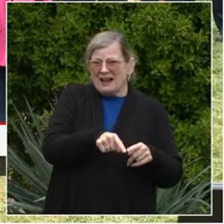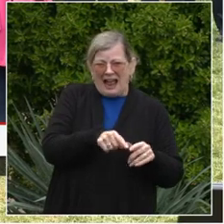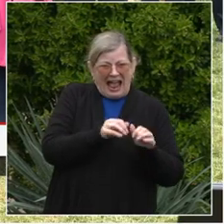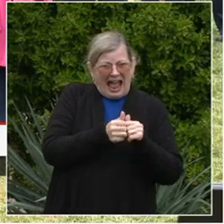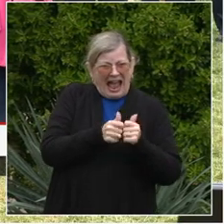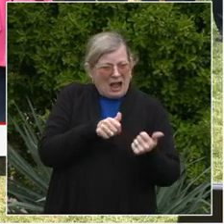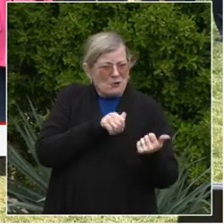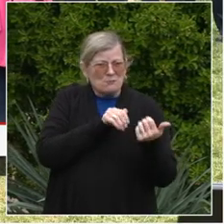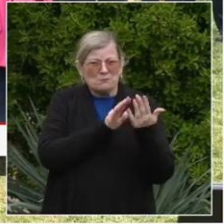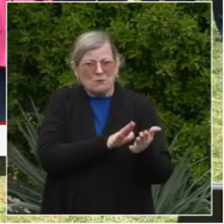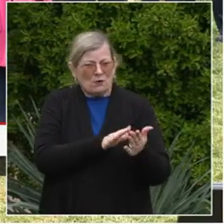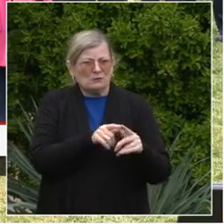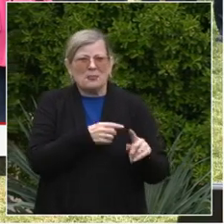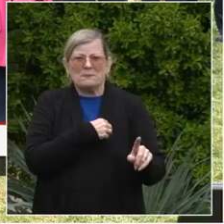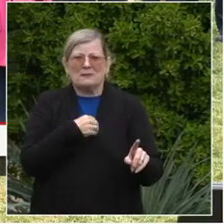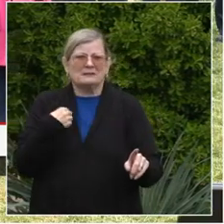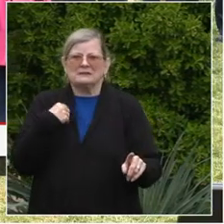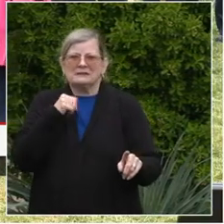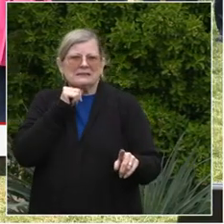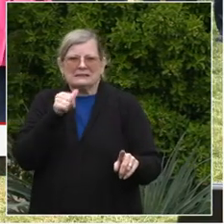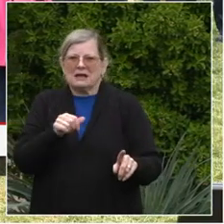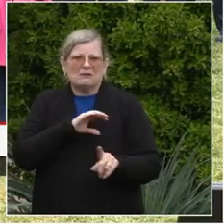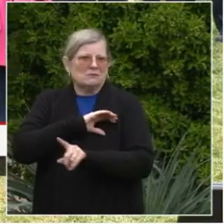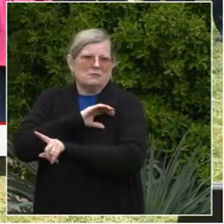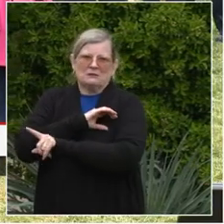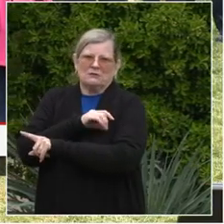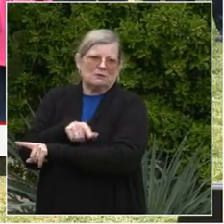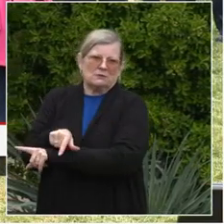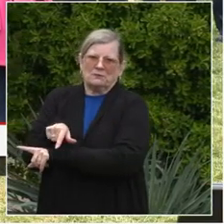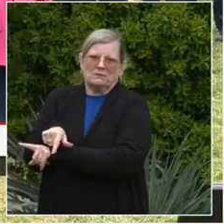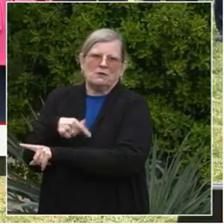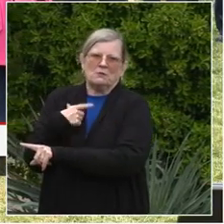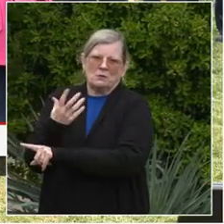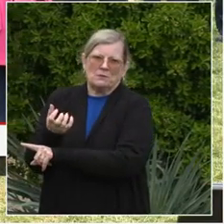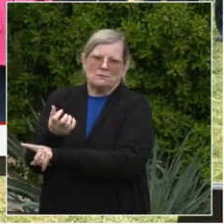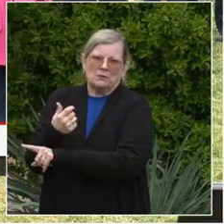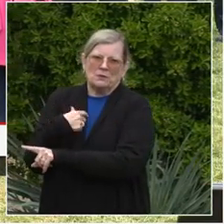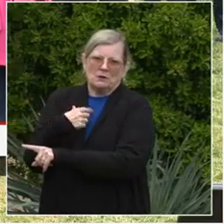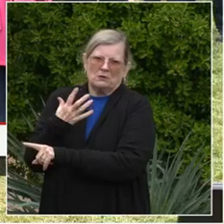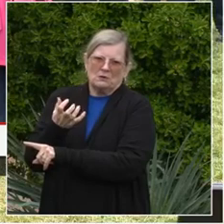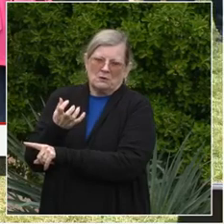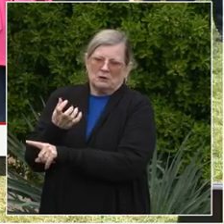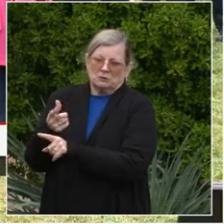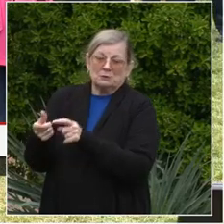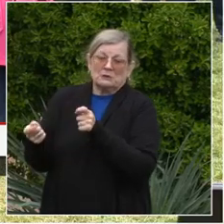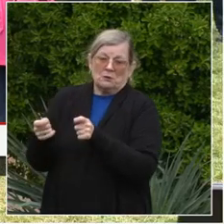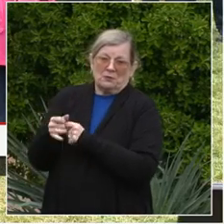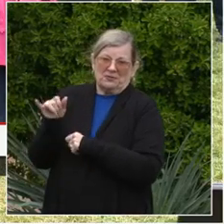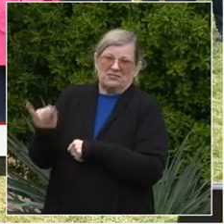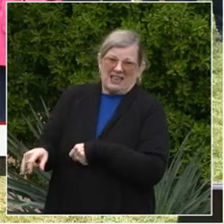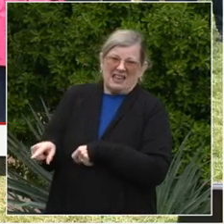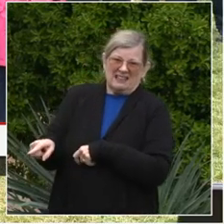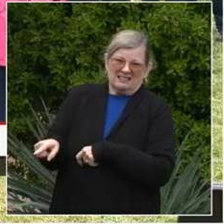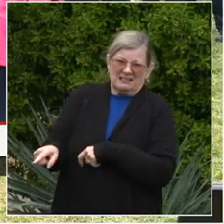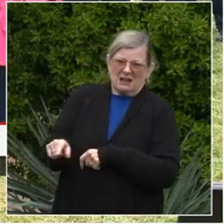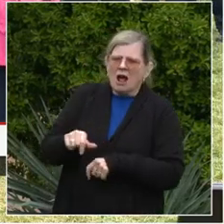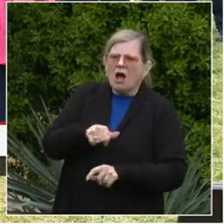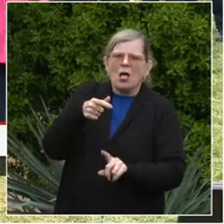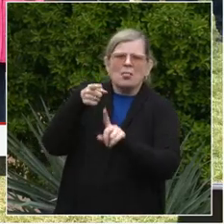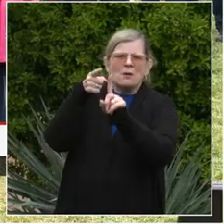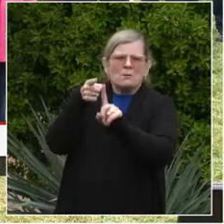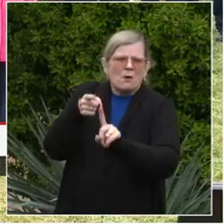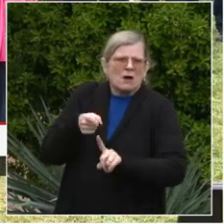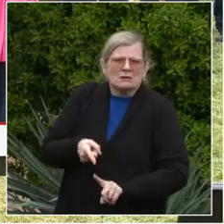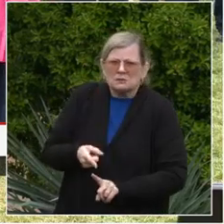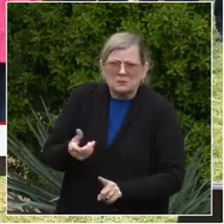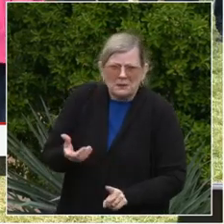members, those are not police officers that we want here, and that's something that we will deal with. The other point that you made in terms